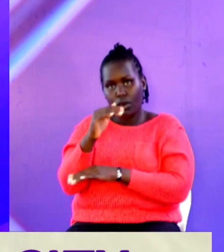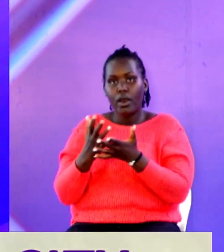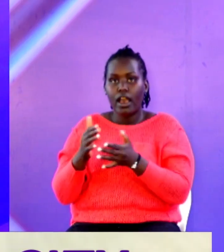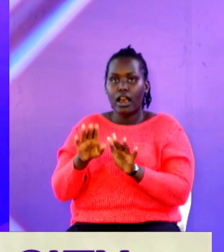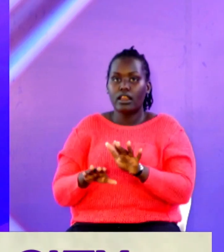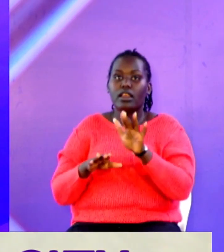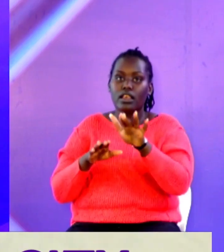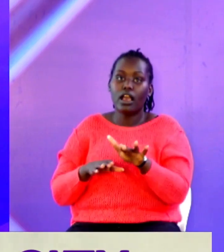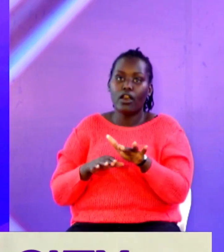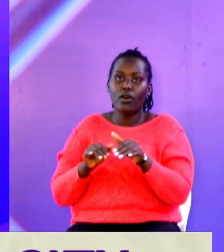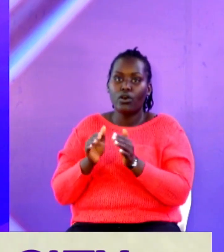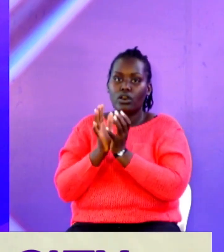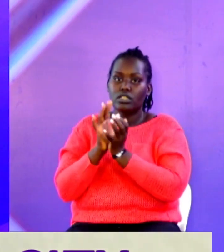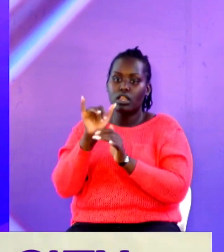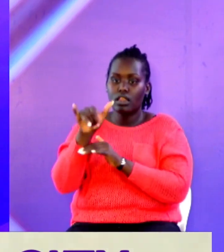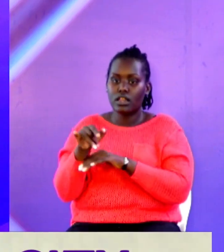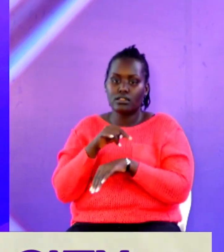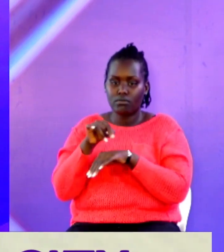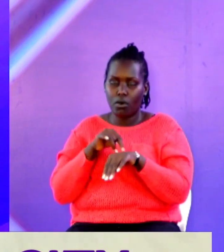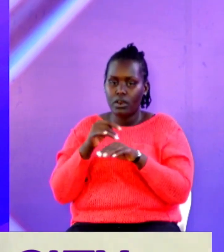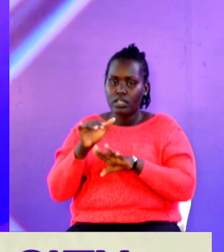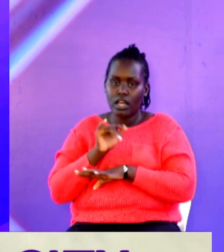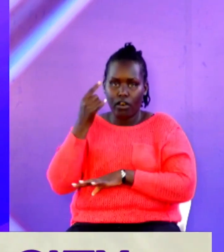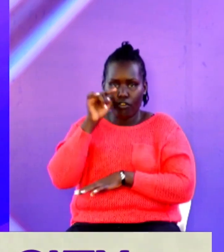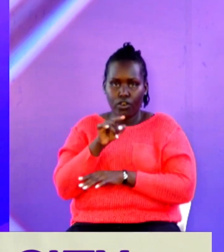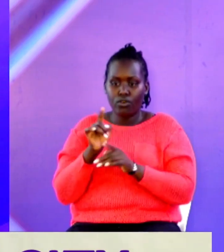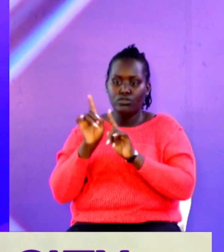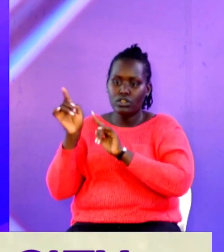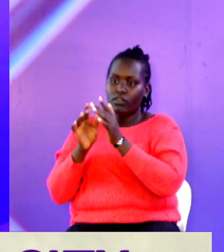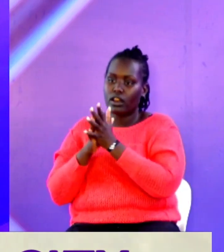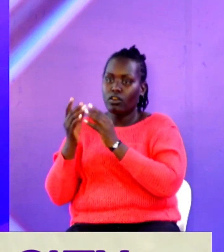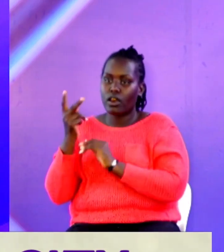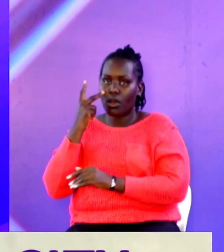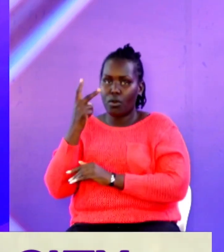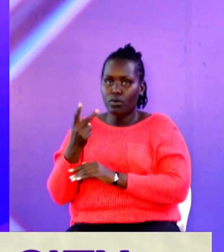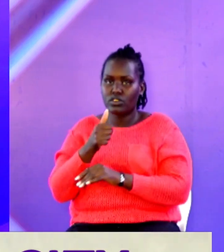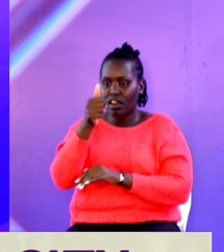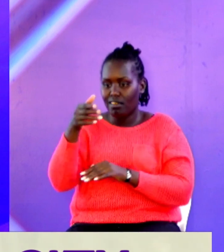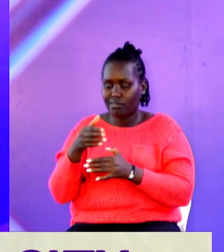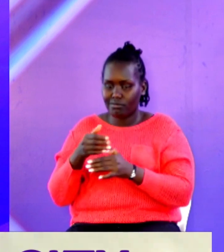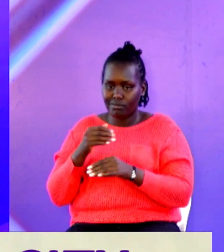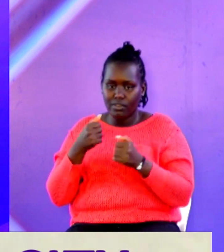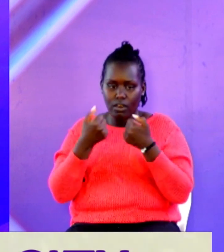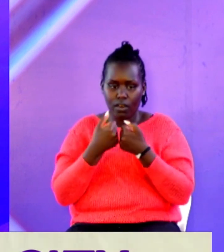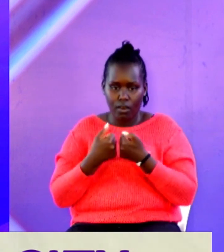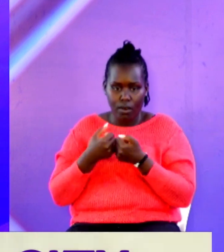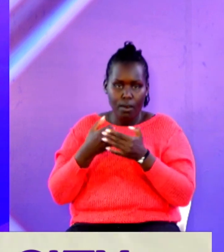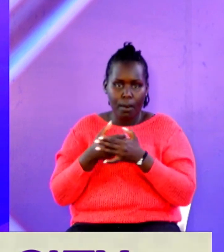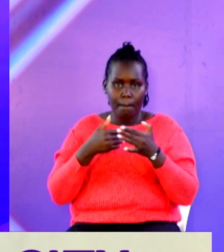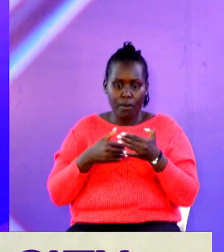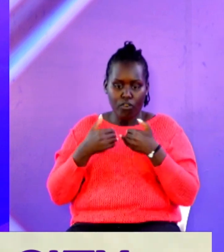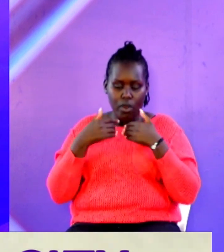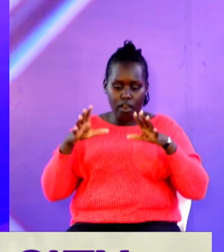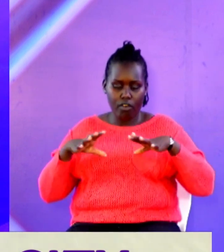and that 1 hour is enough for you to travel and go and watch the other game. So before we go to our